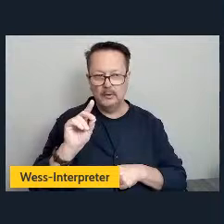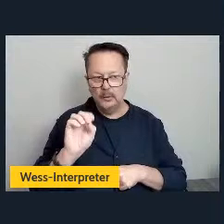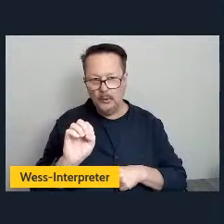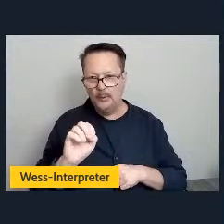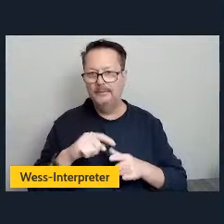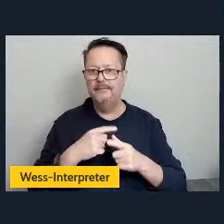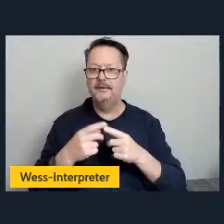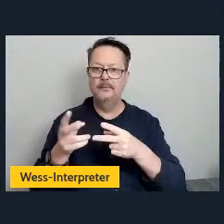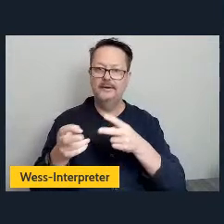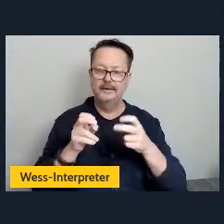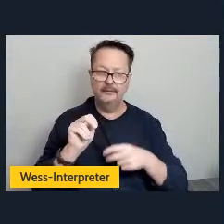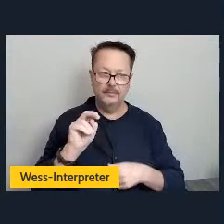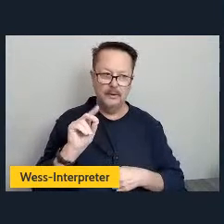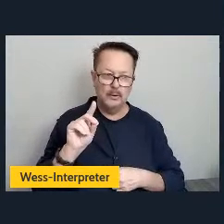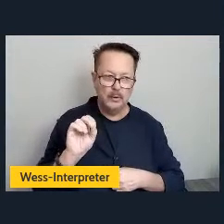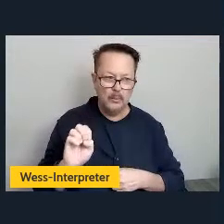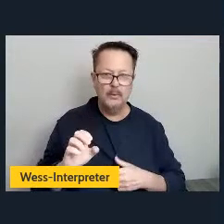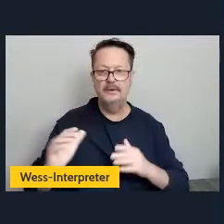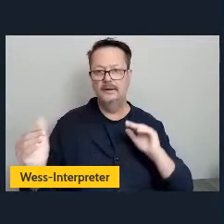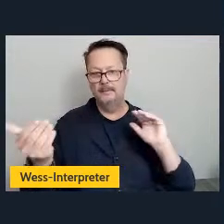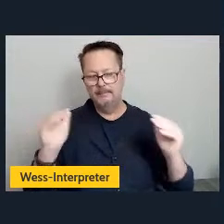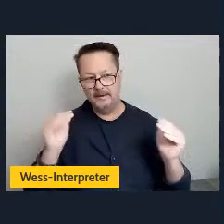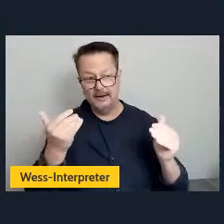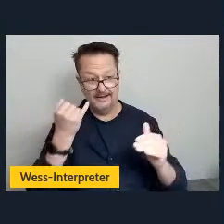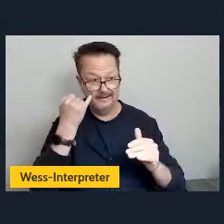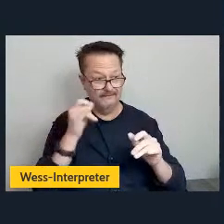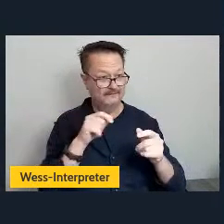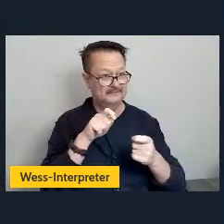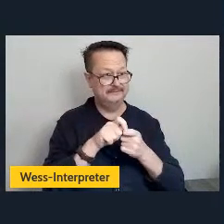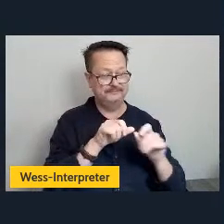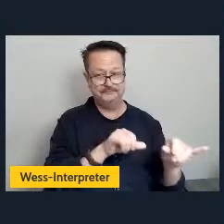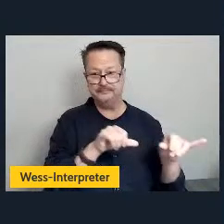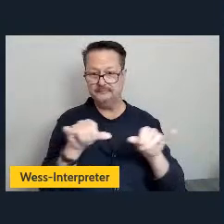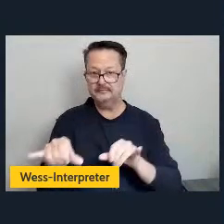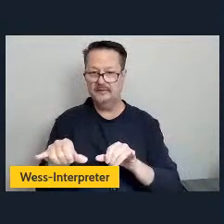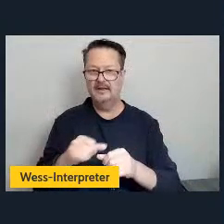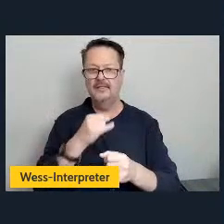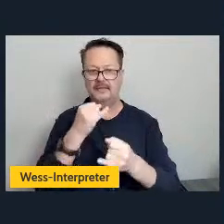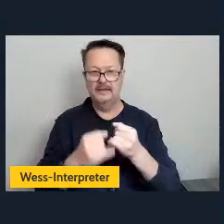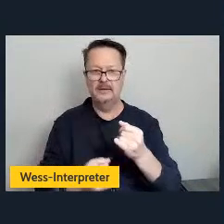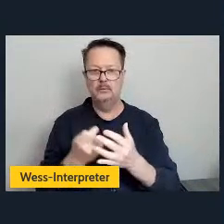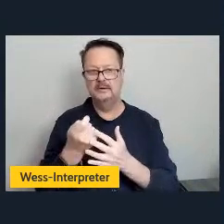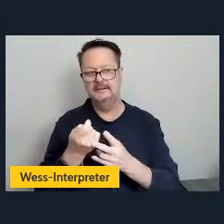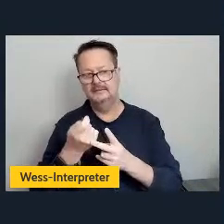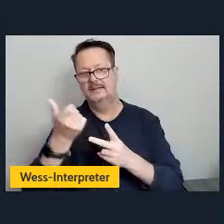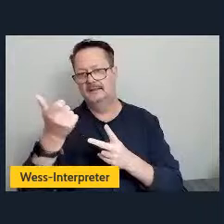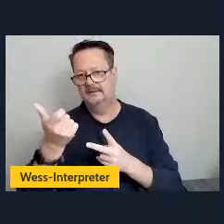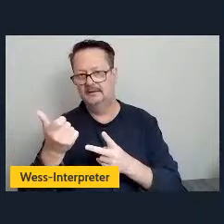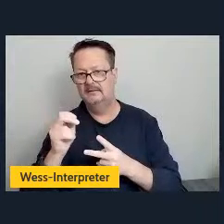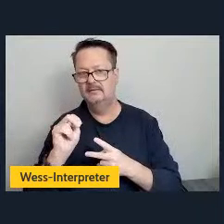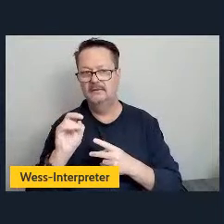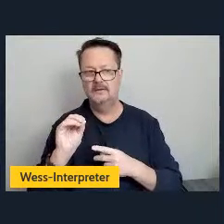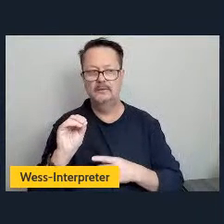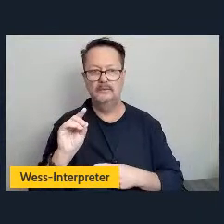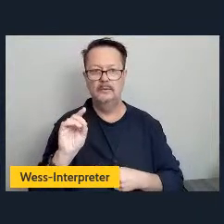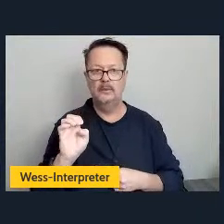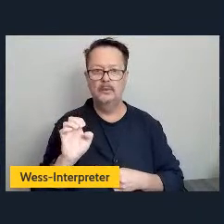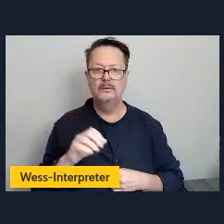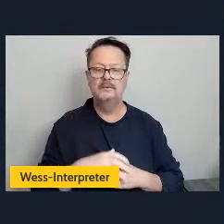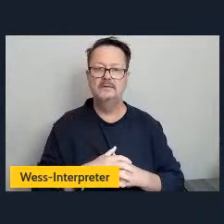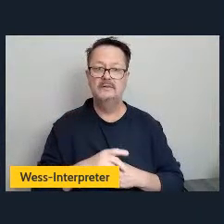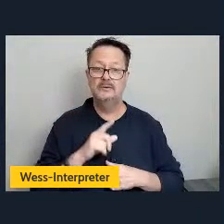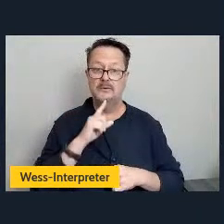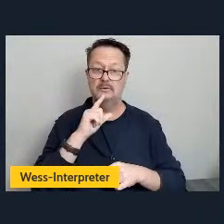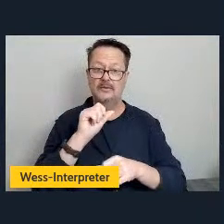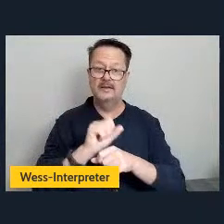the node, compare them if they are identical, and then in the end we delete the node. So the